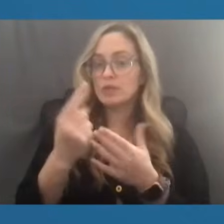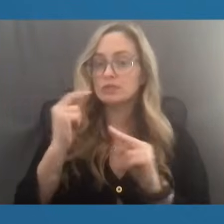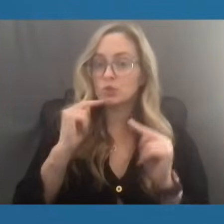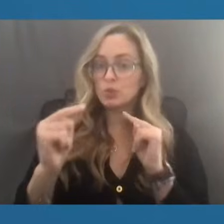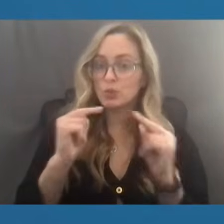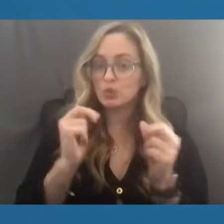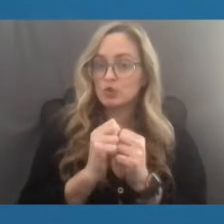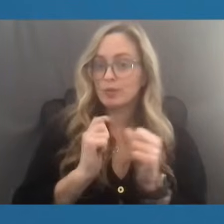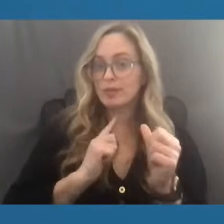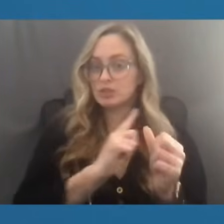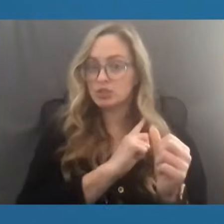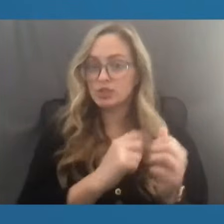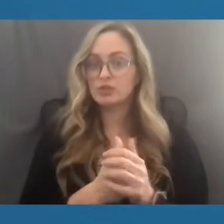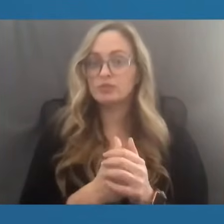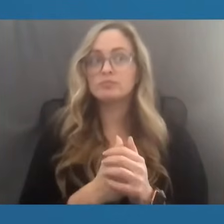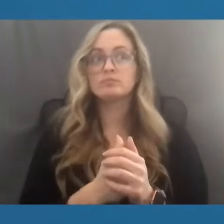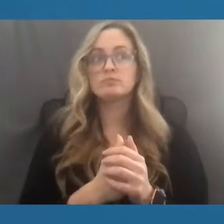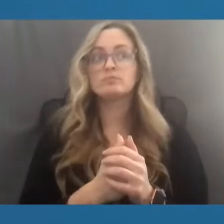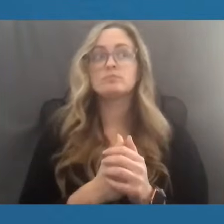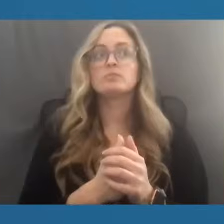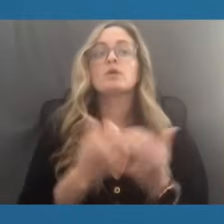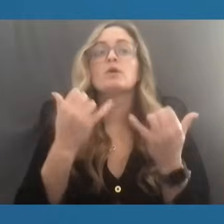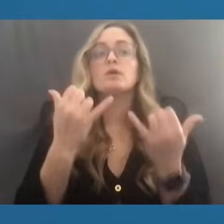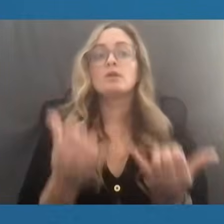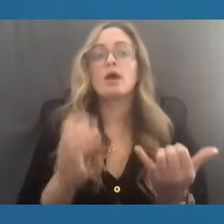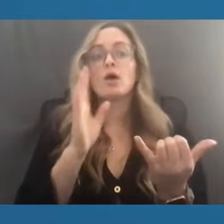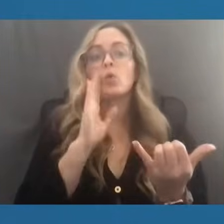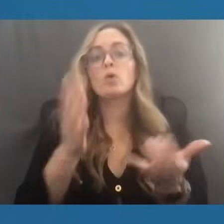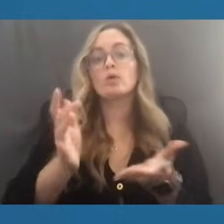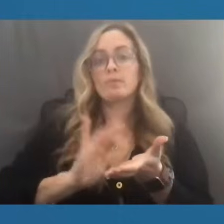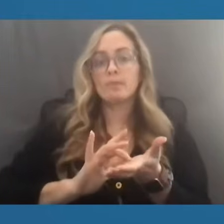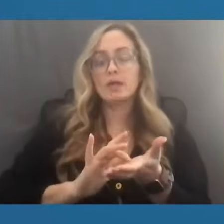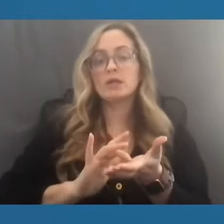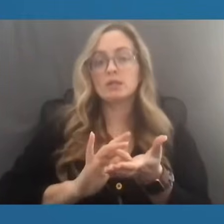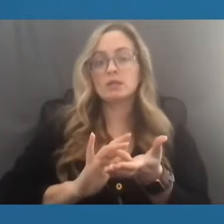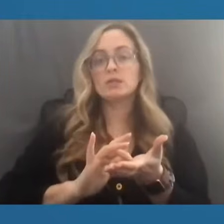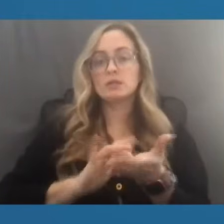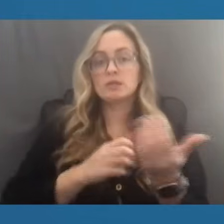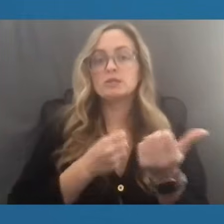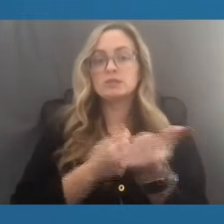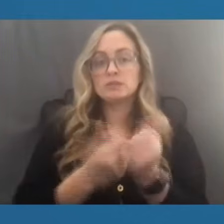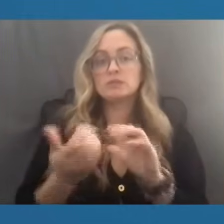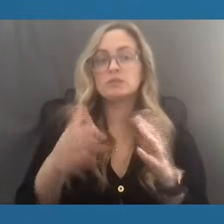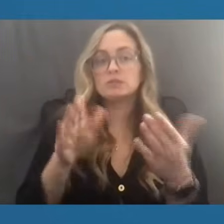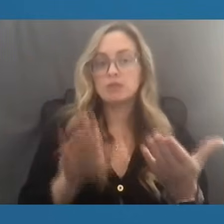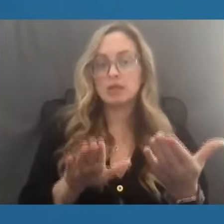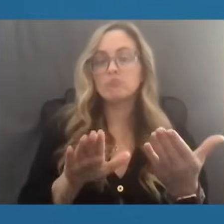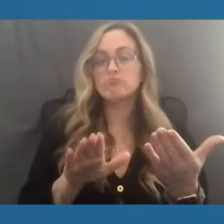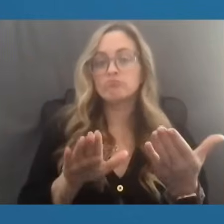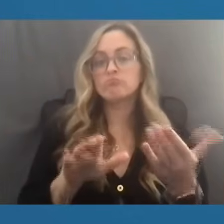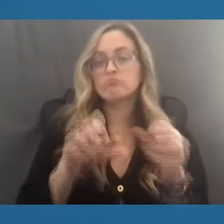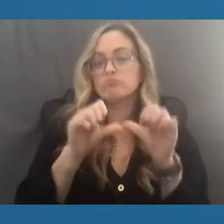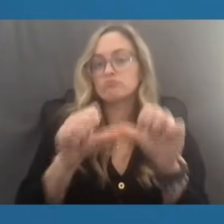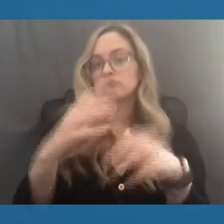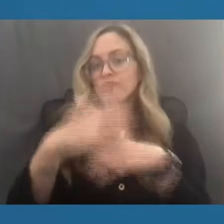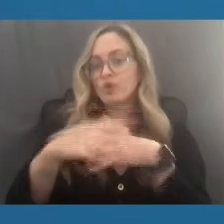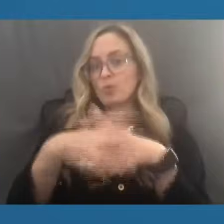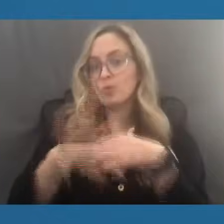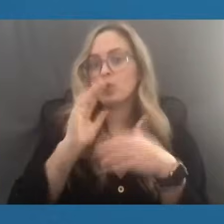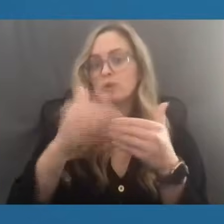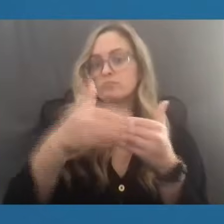legislature, we are now going to be making medical aid in dying available to New Yorkers going forward.